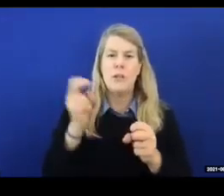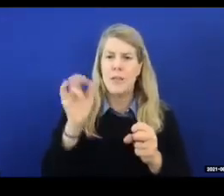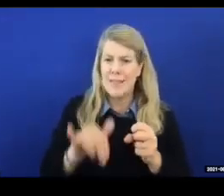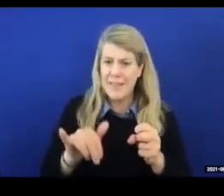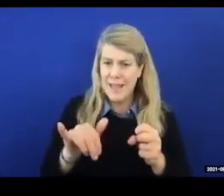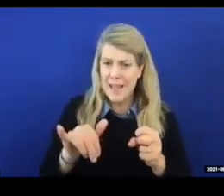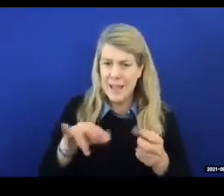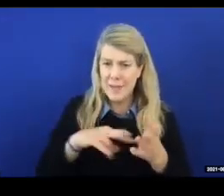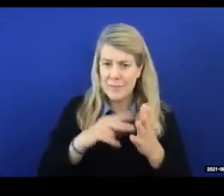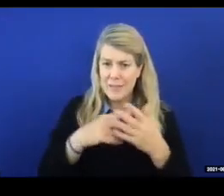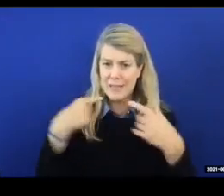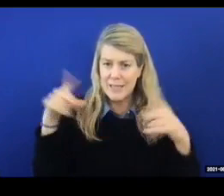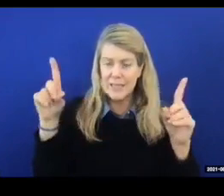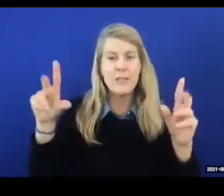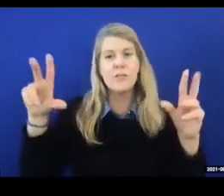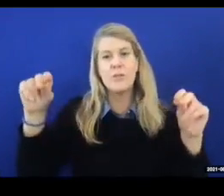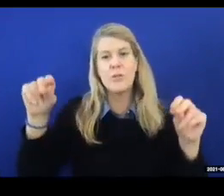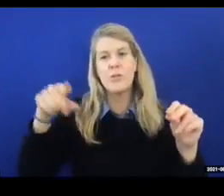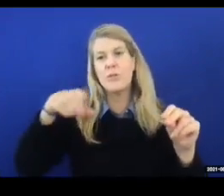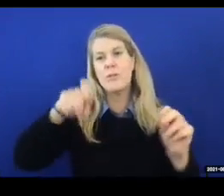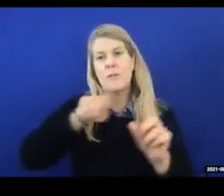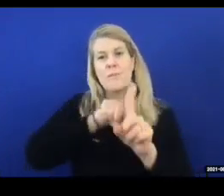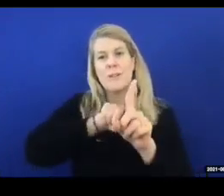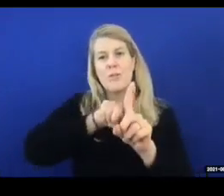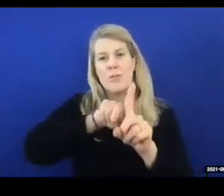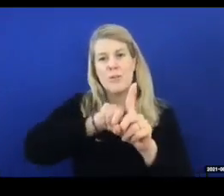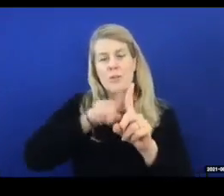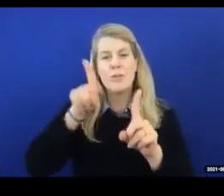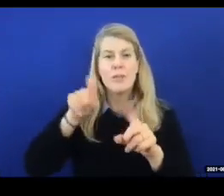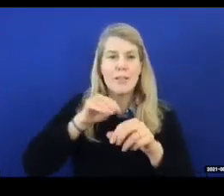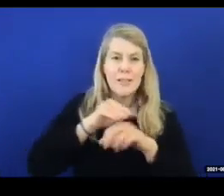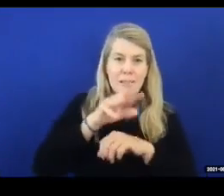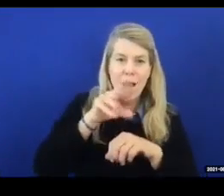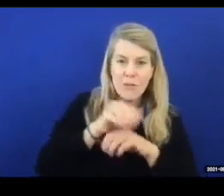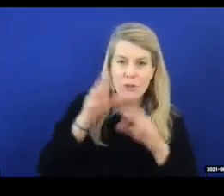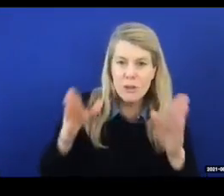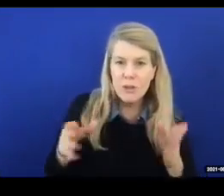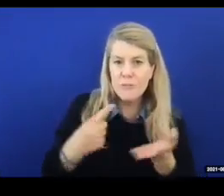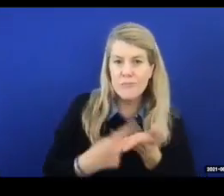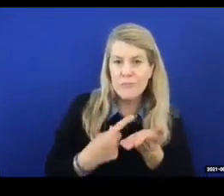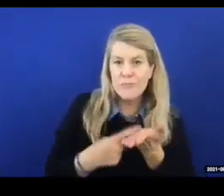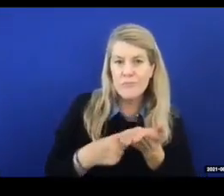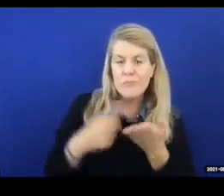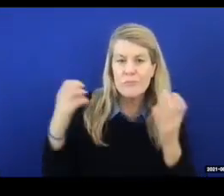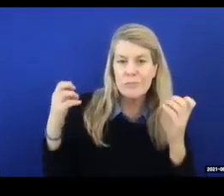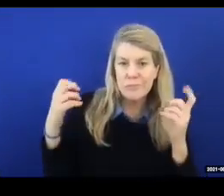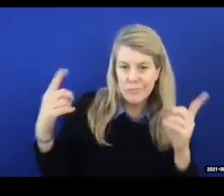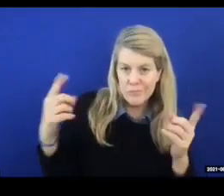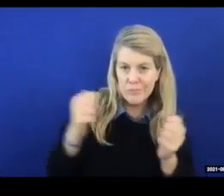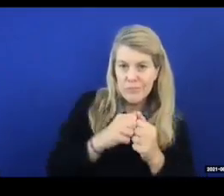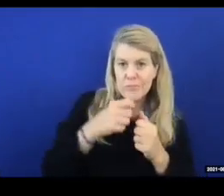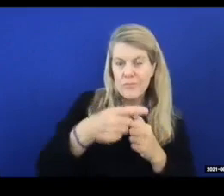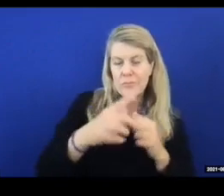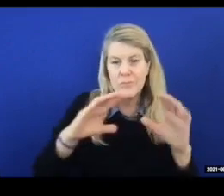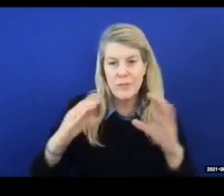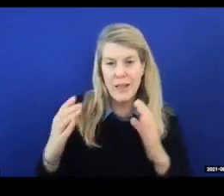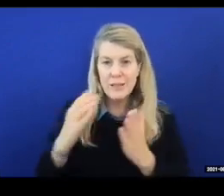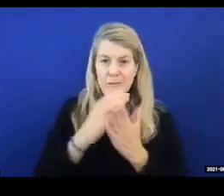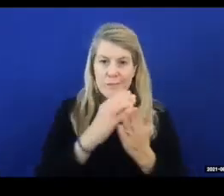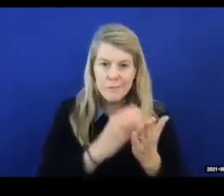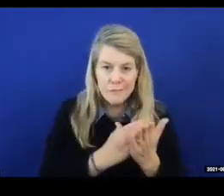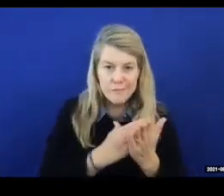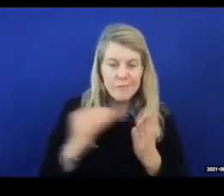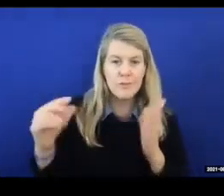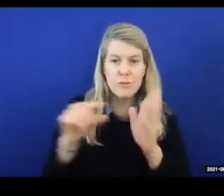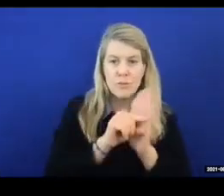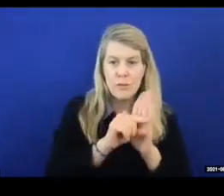you succeed. You need a mentor who could give you a feedback. You need a counselor who could actually discuss your education, your courses, and